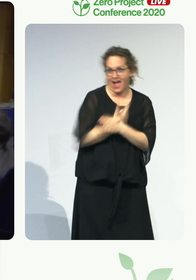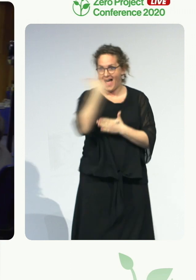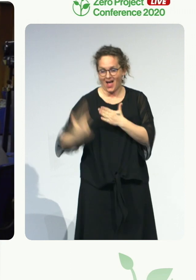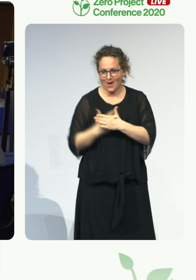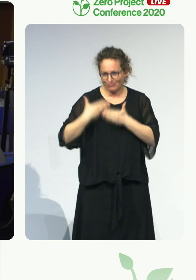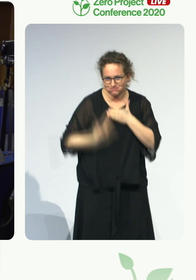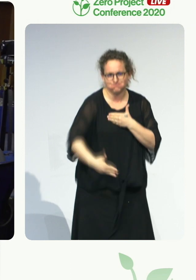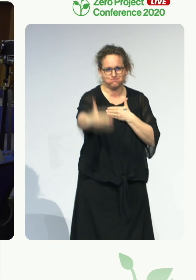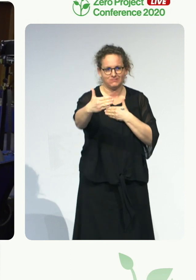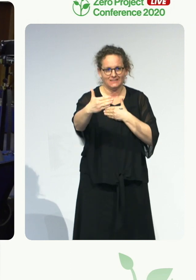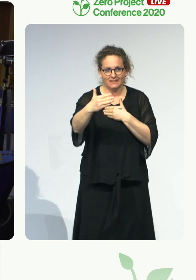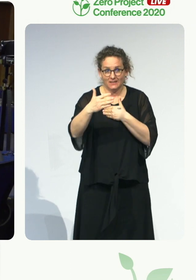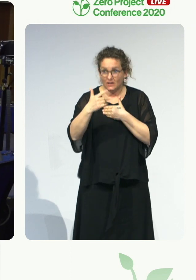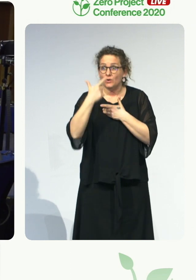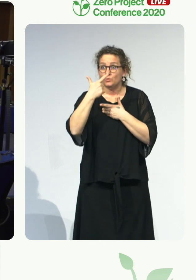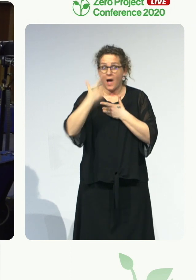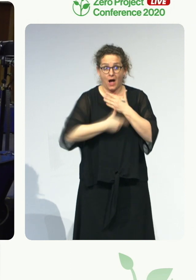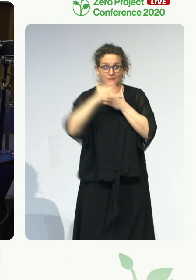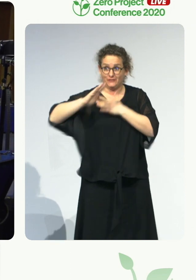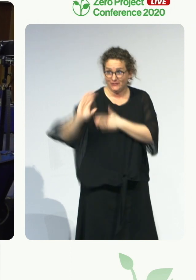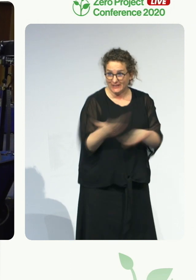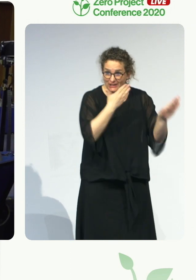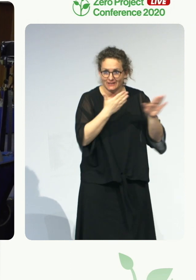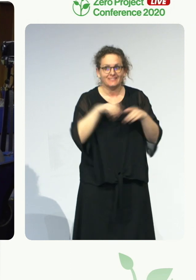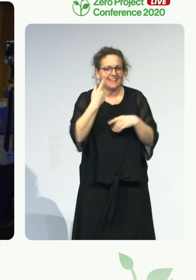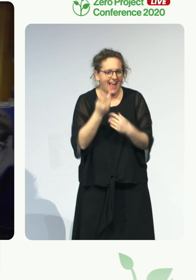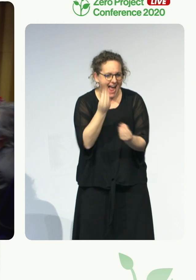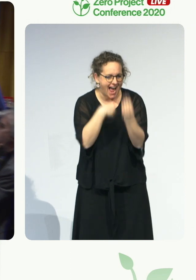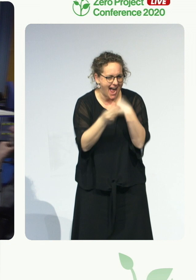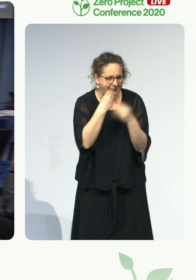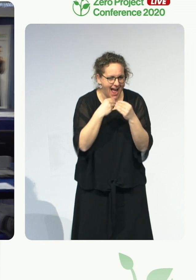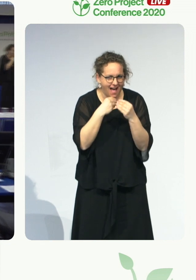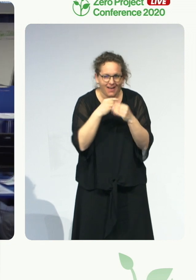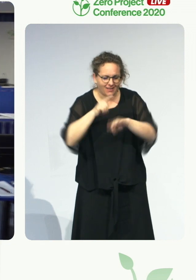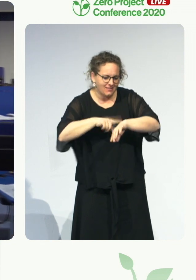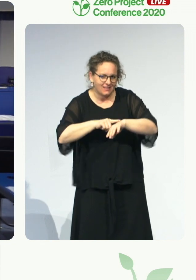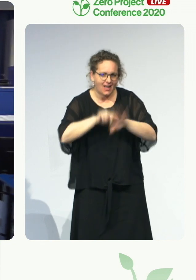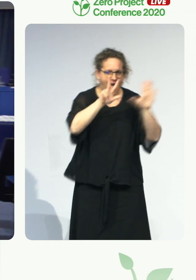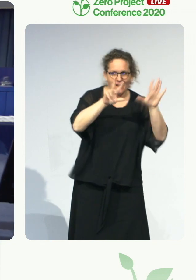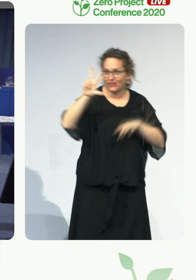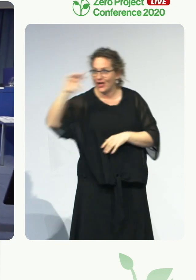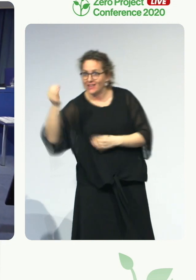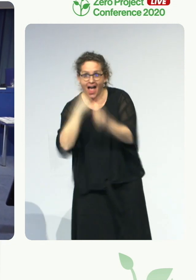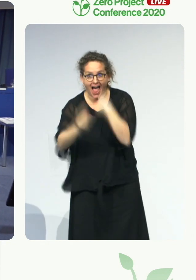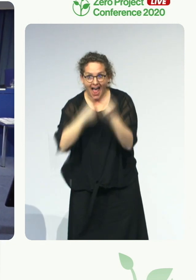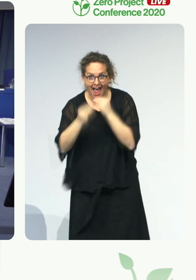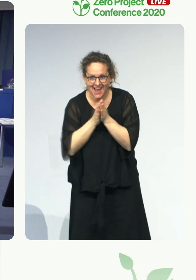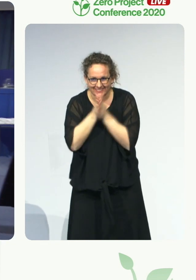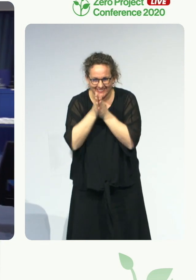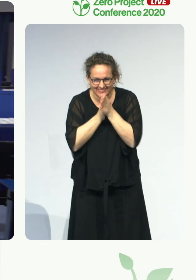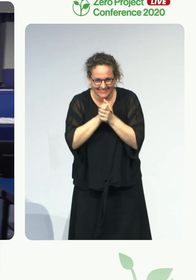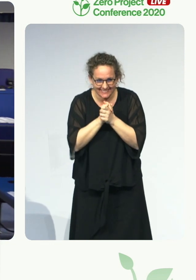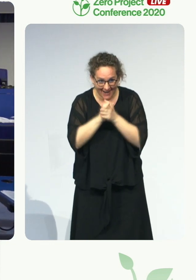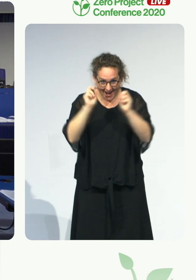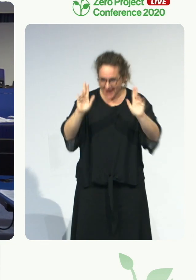dinner at 8:30. Okay? Now, I want us to remember just for a second, because